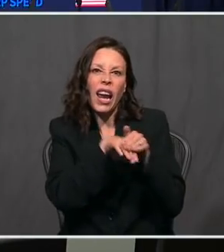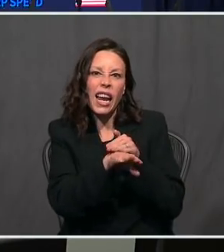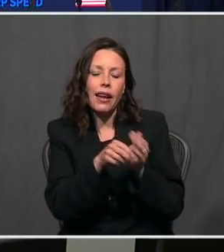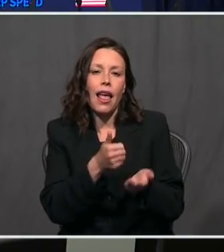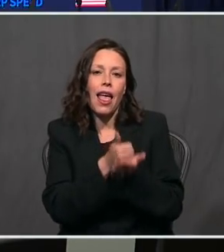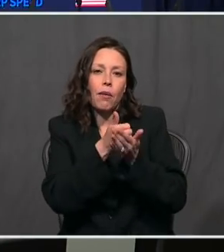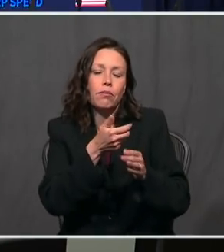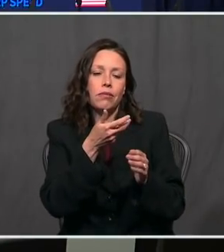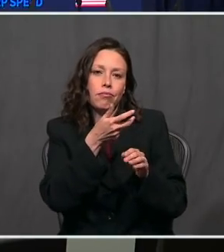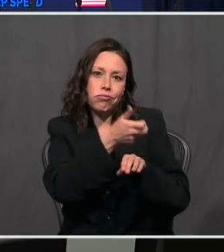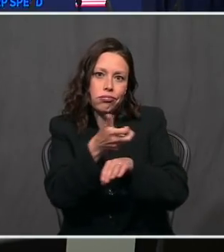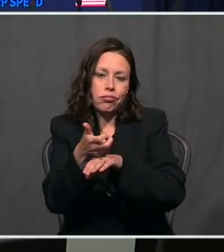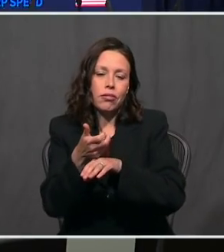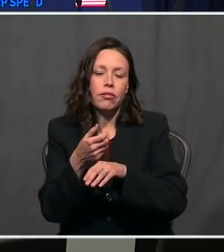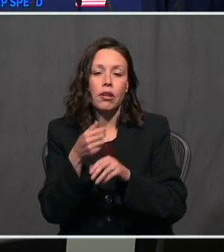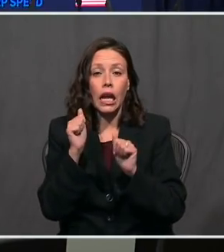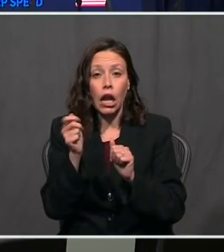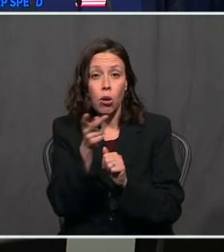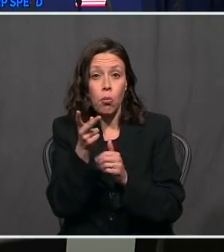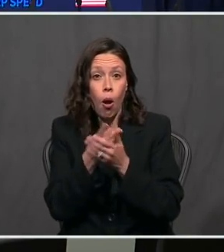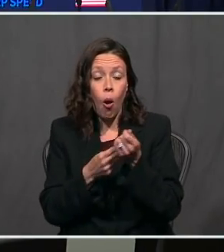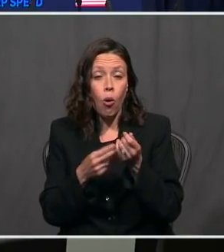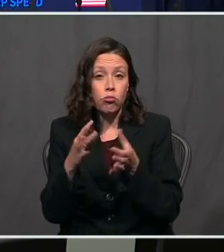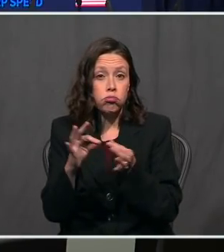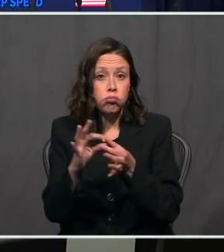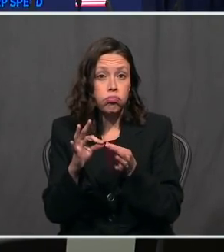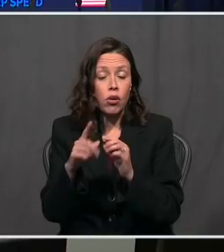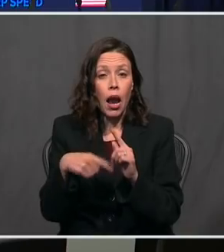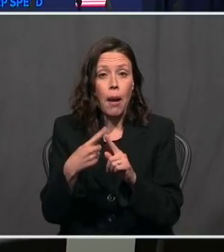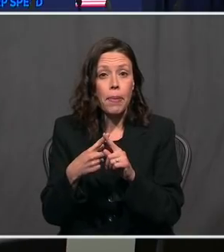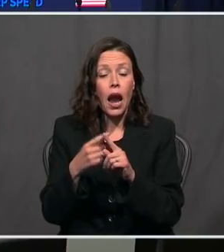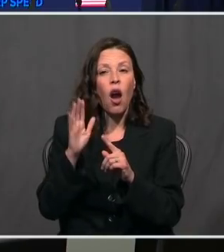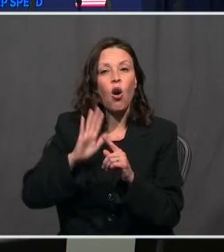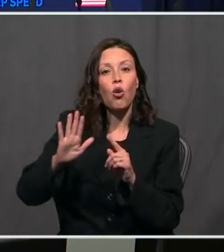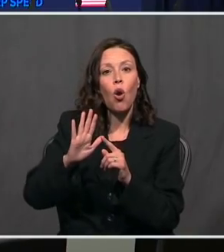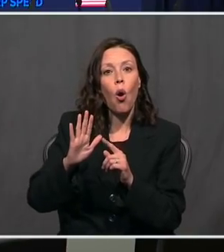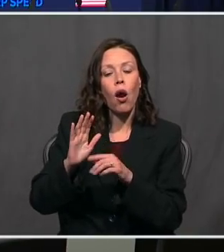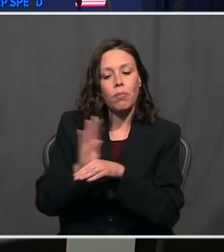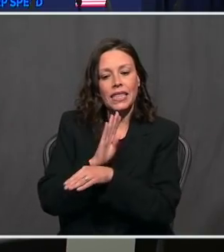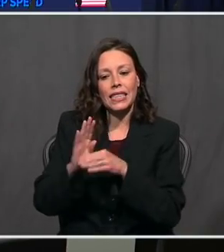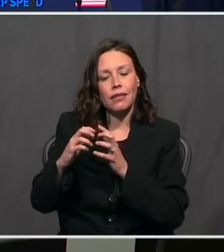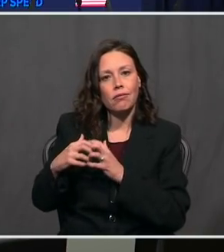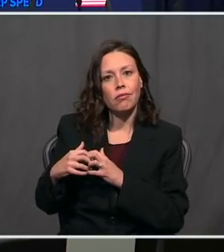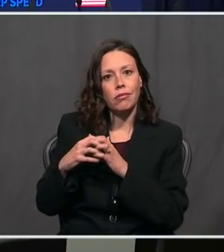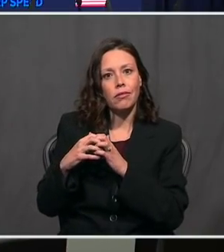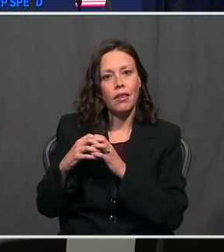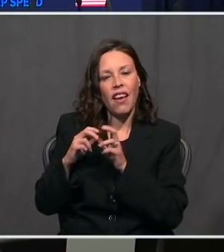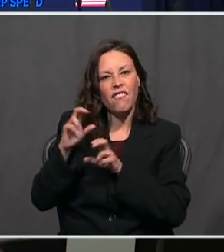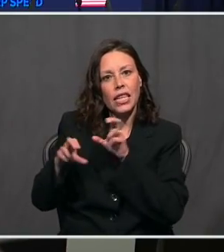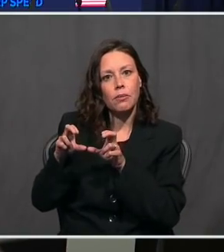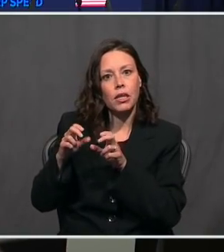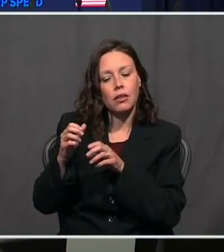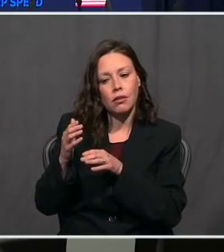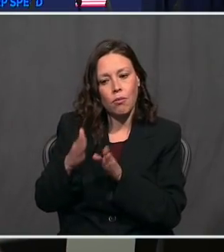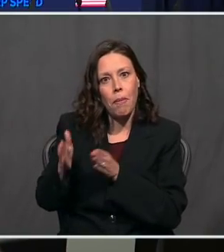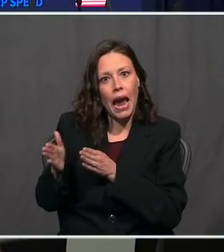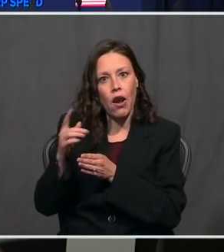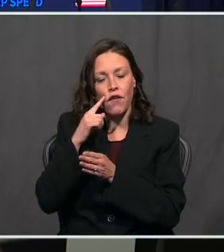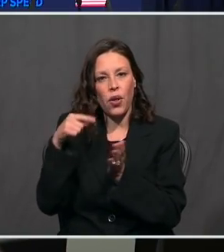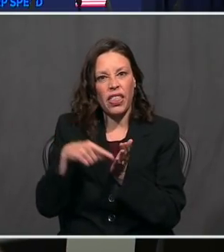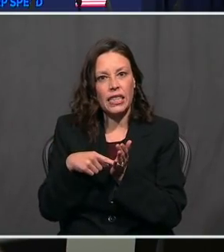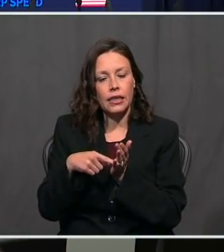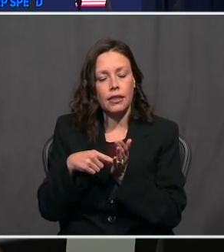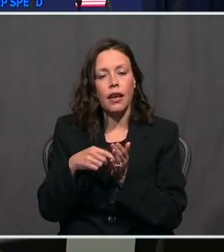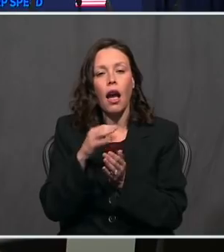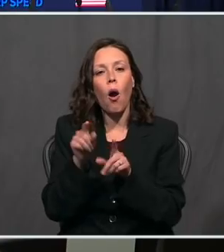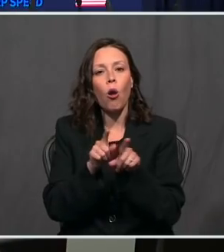administer the vaccine. Maybe you guys could both start by talking a little bit about the investments you've made to be prepared for that, and then also just thinking about us